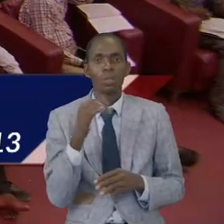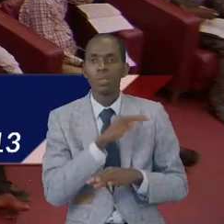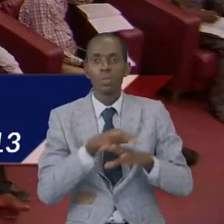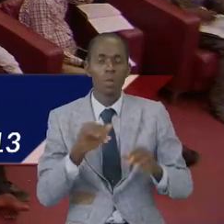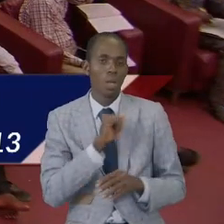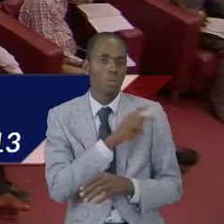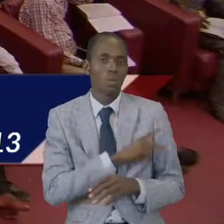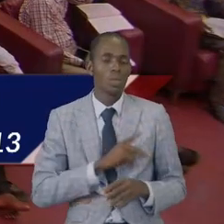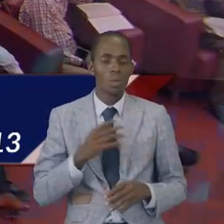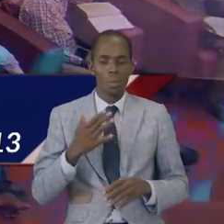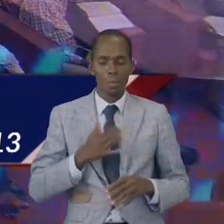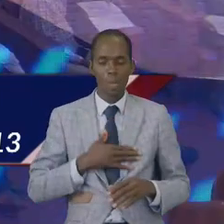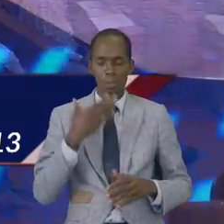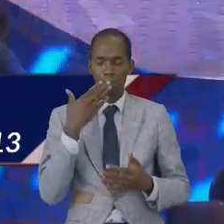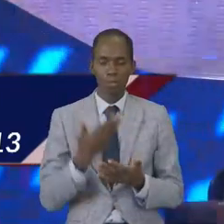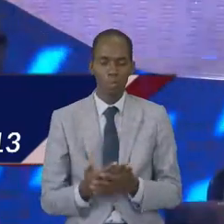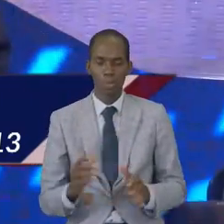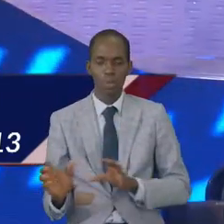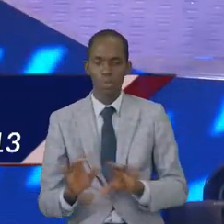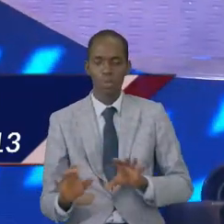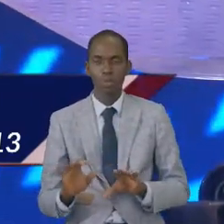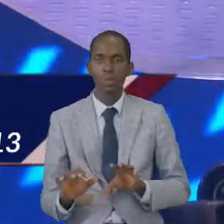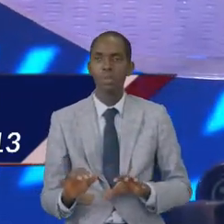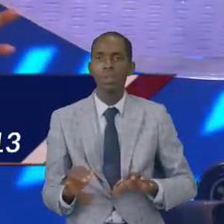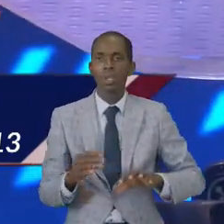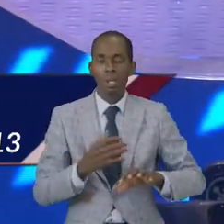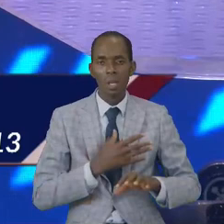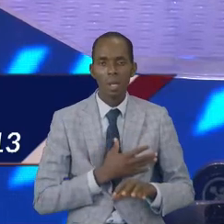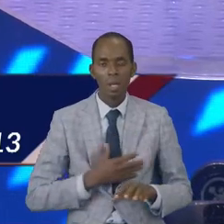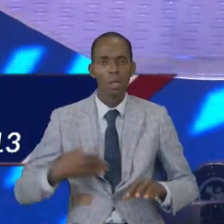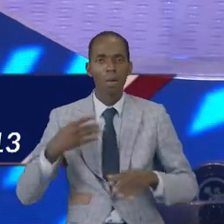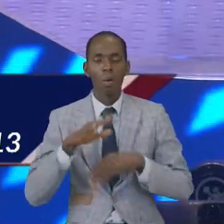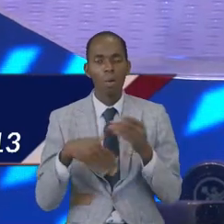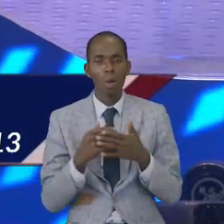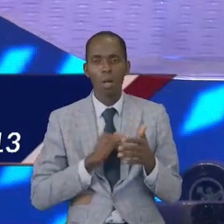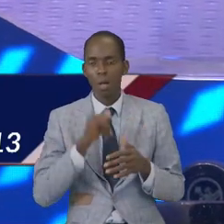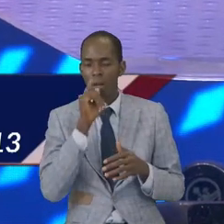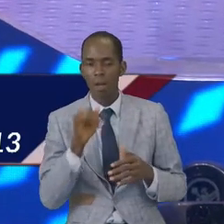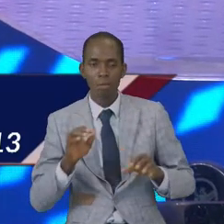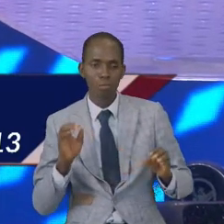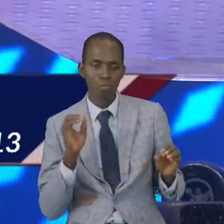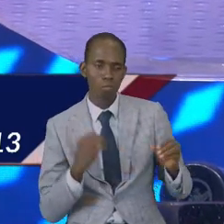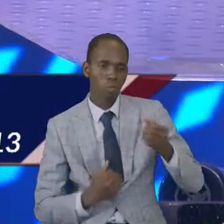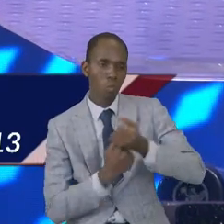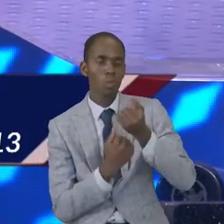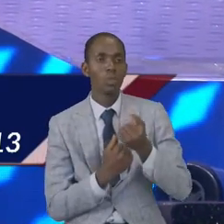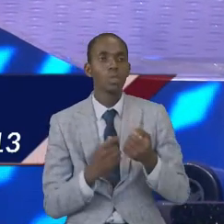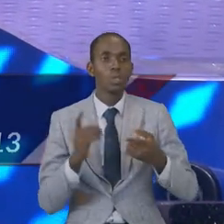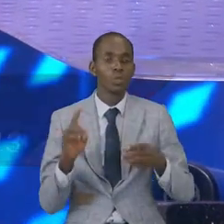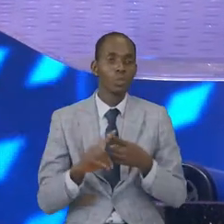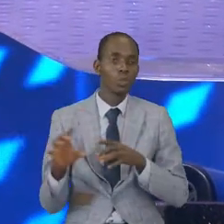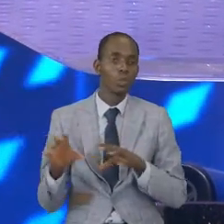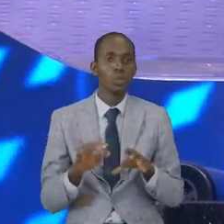appreciate my well doing and all that I'm doing to contribute to the growth of the fellowship. Therefore I